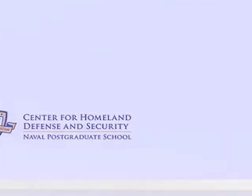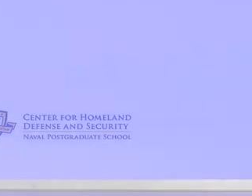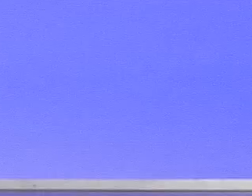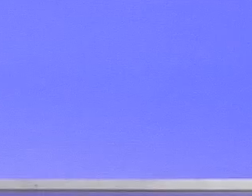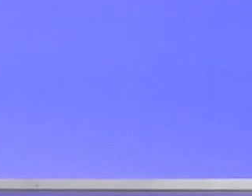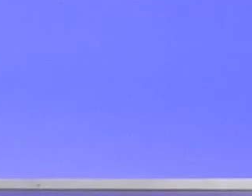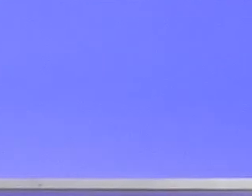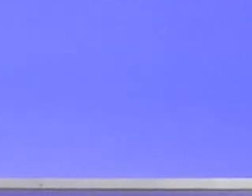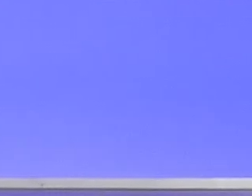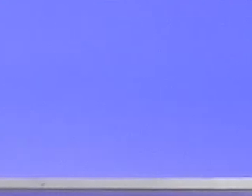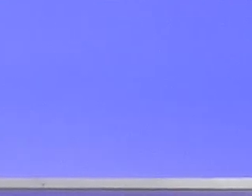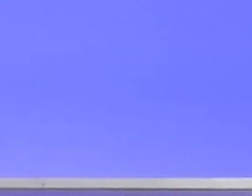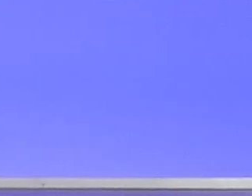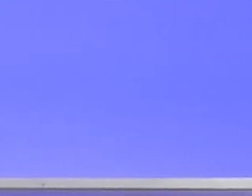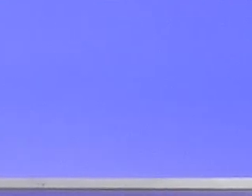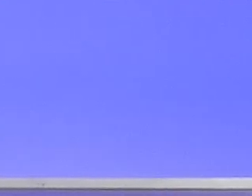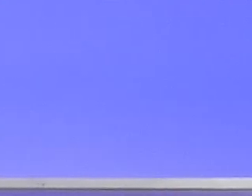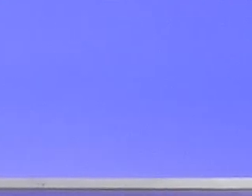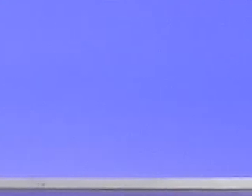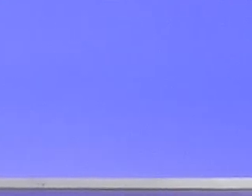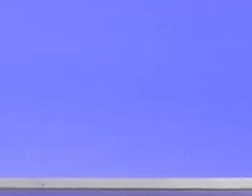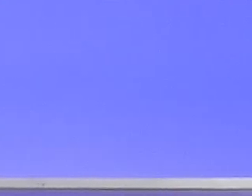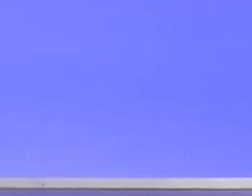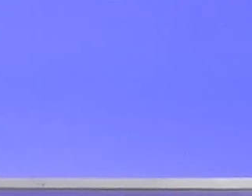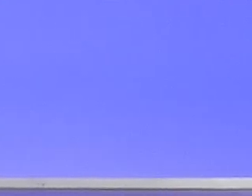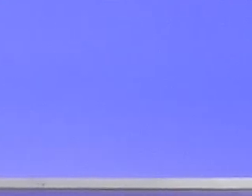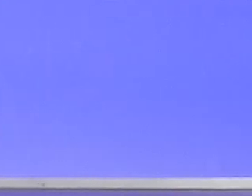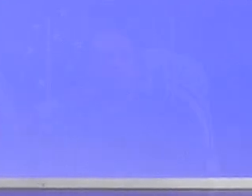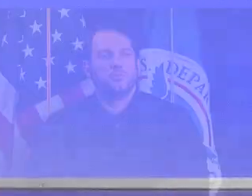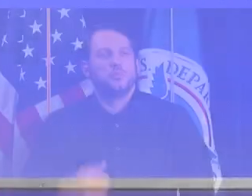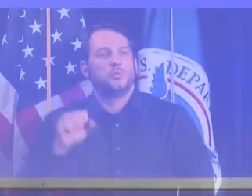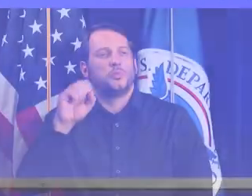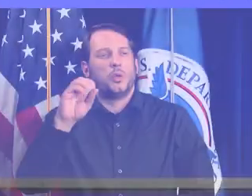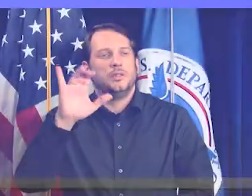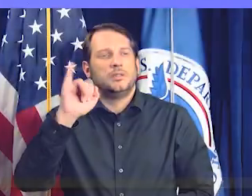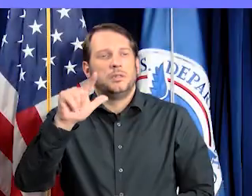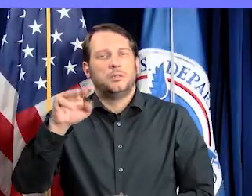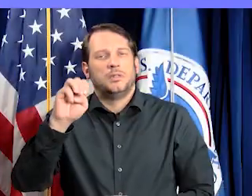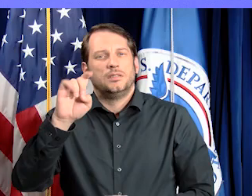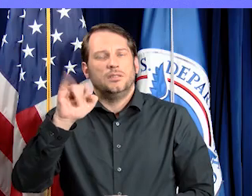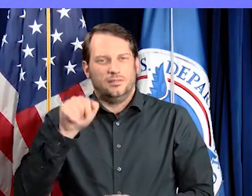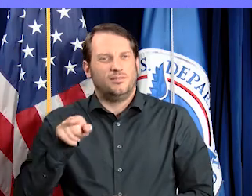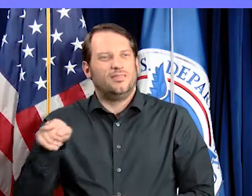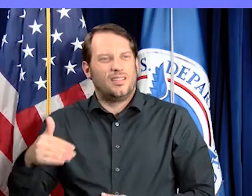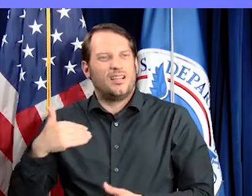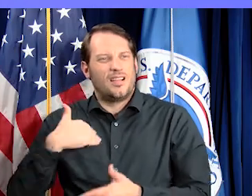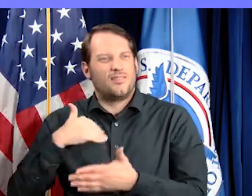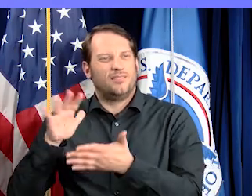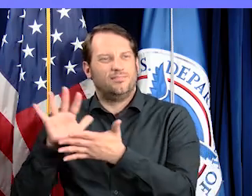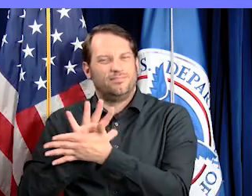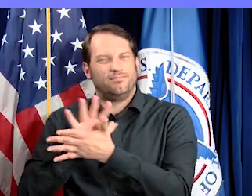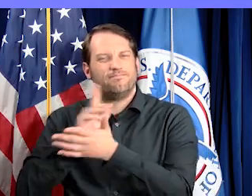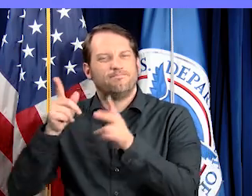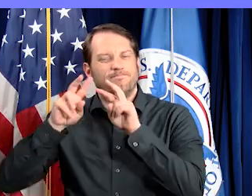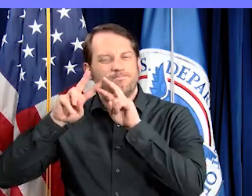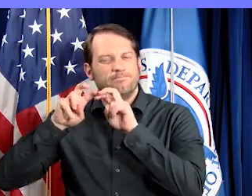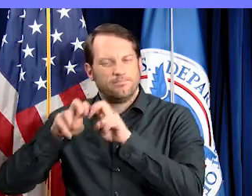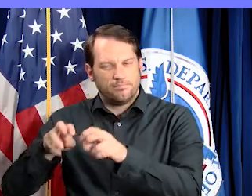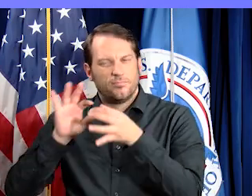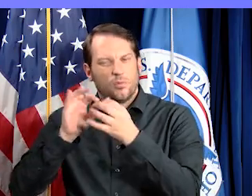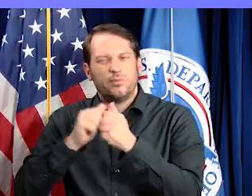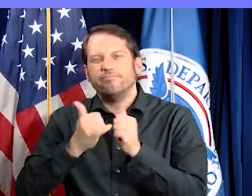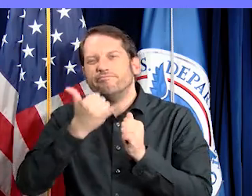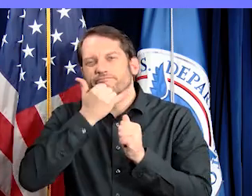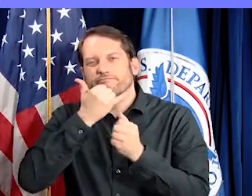The DHS Social Media Working Group actually has a paper that kind of looks at misinformation. So there's been